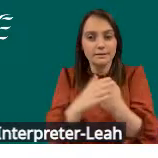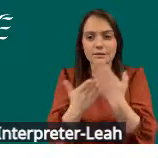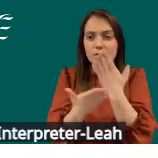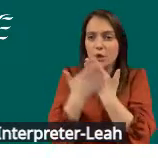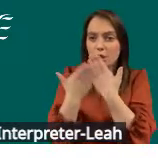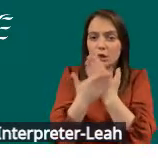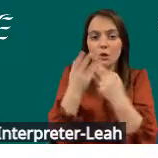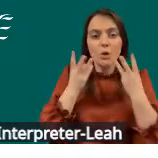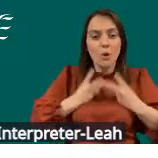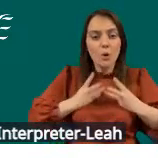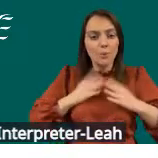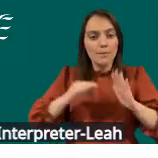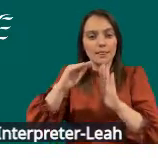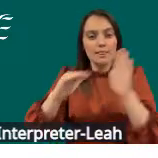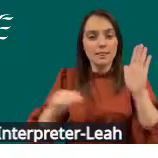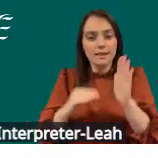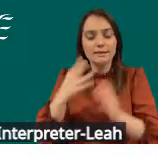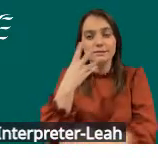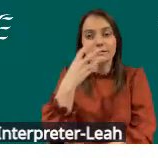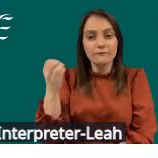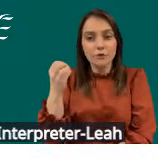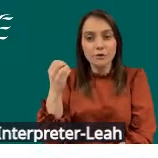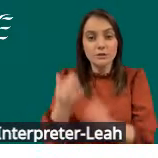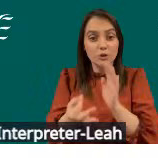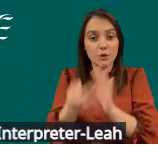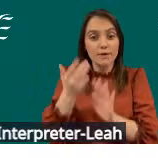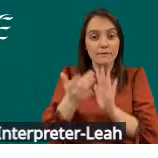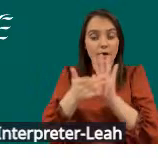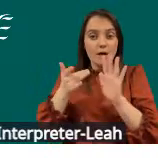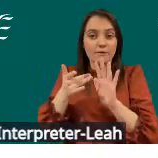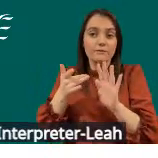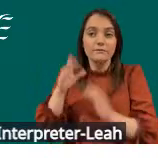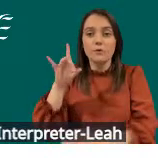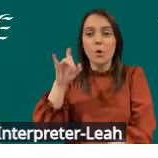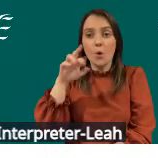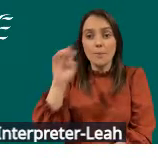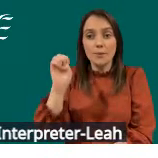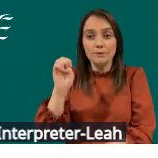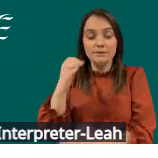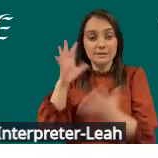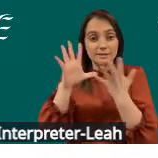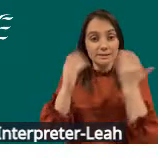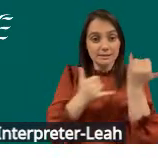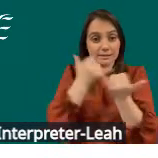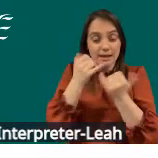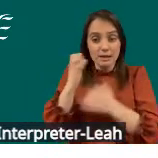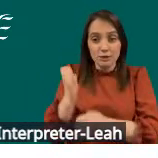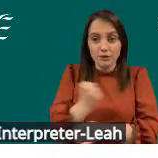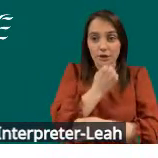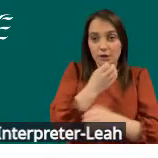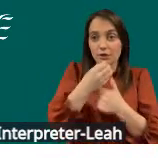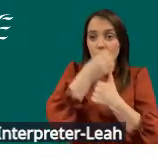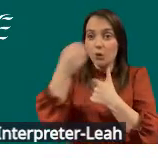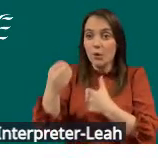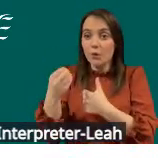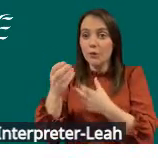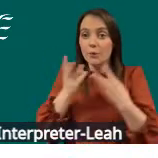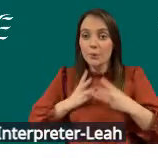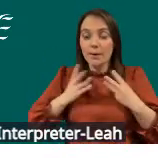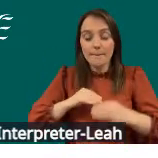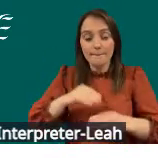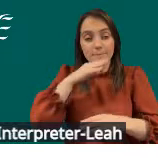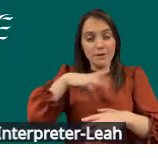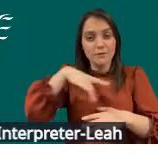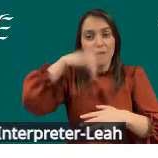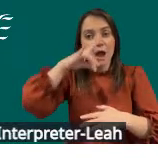under 40 is a different entity. So if your hormones are taken away 10 years before everyone else's are under 40, you're at much higher risk of those things